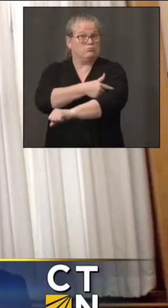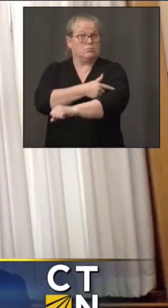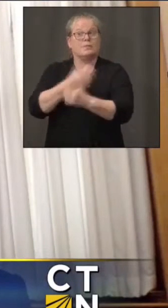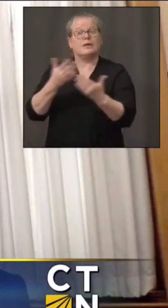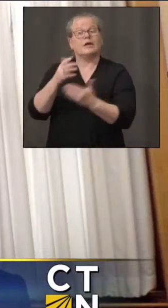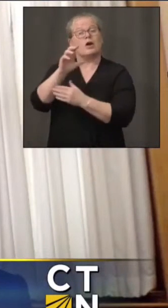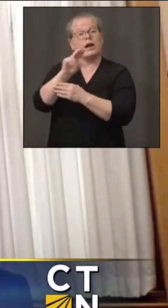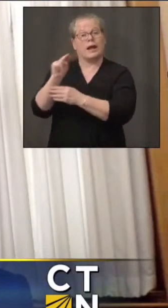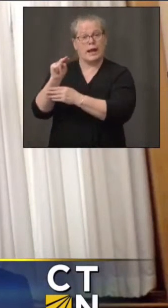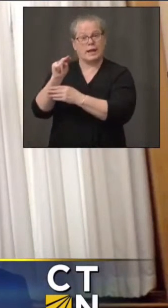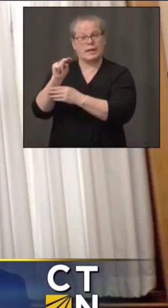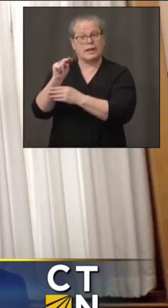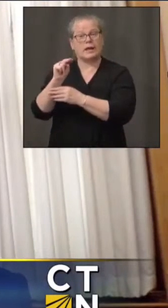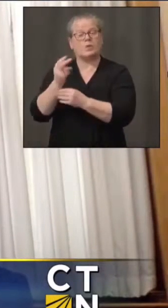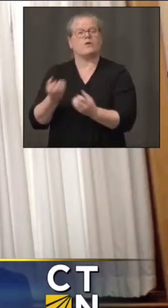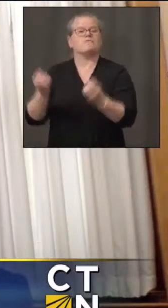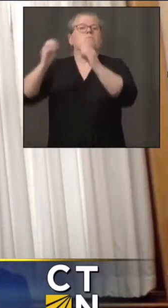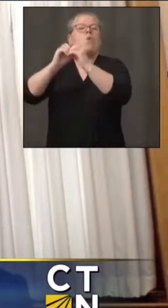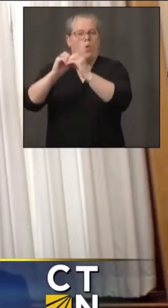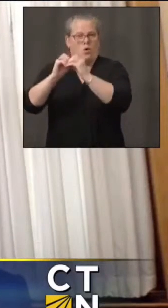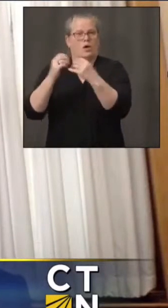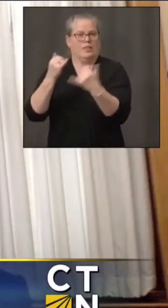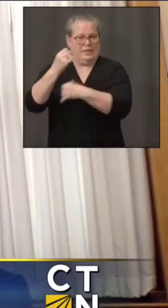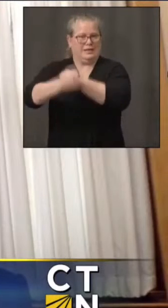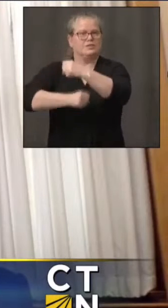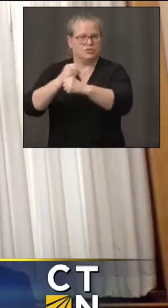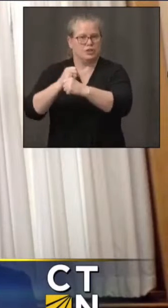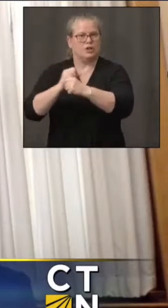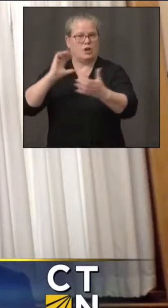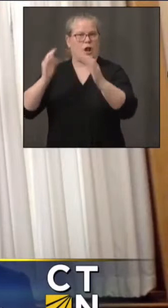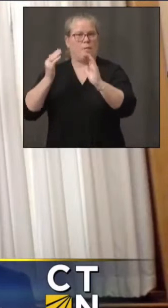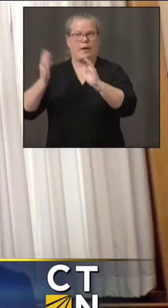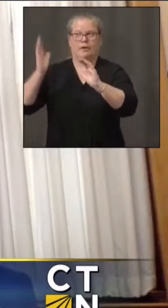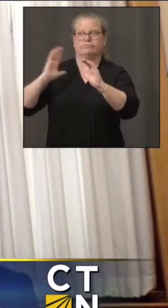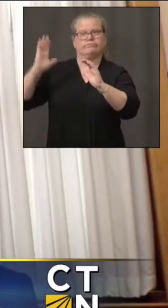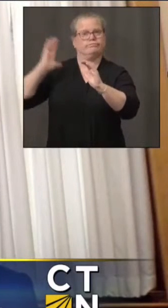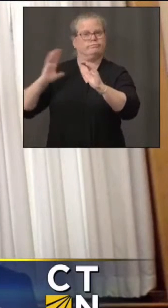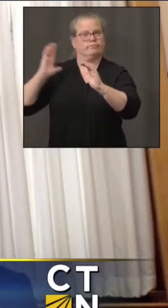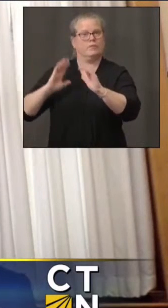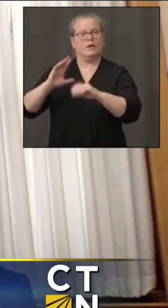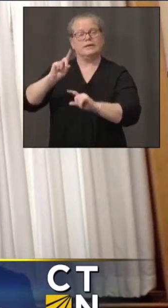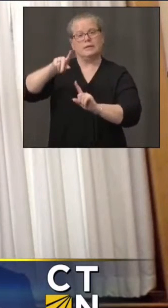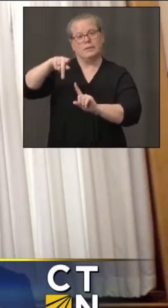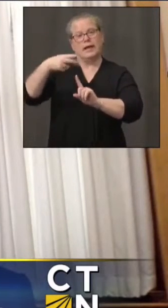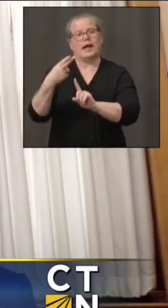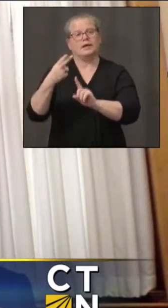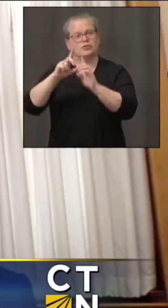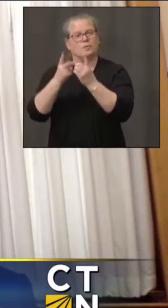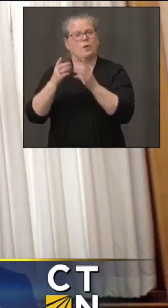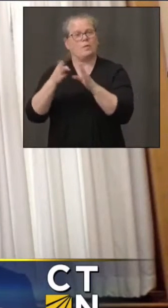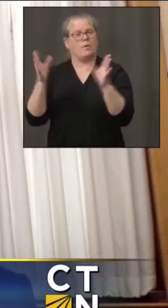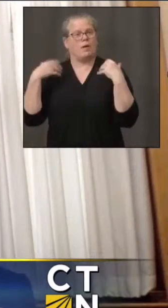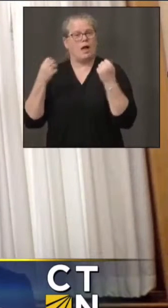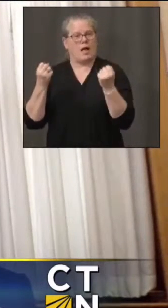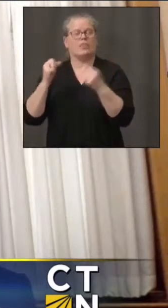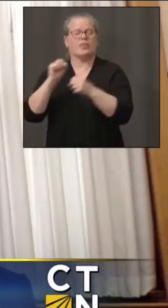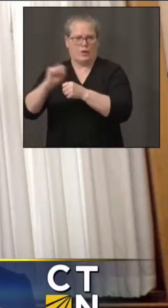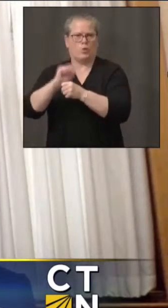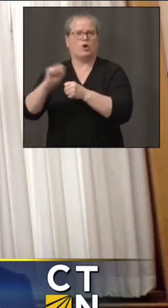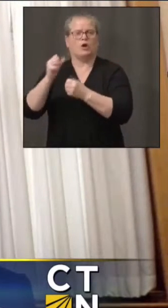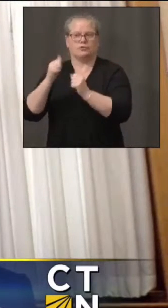significantly increased supply this year versus prior years, and the DPH is working very hard to try to drive our